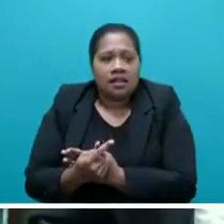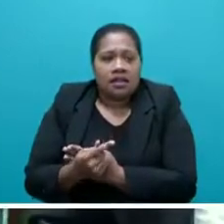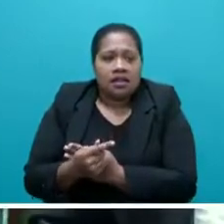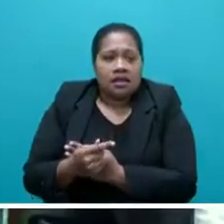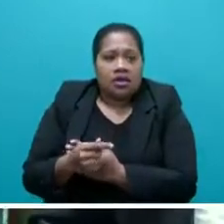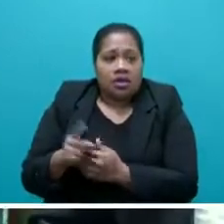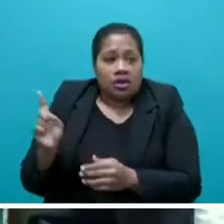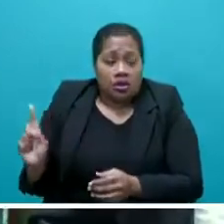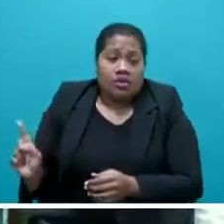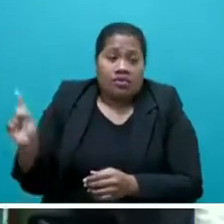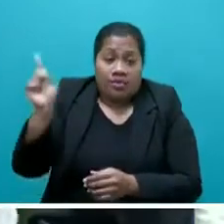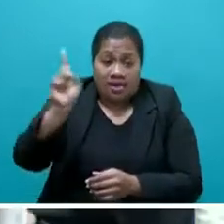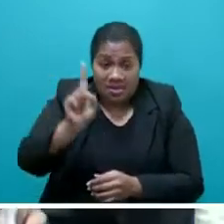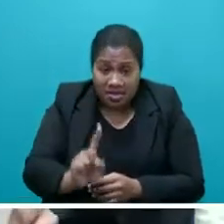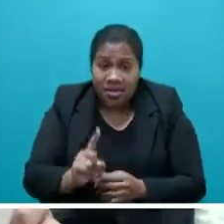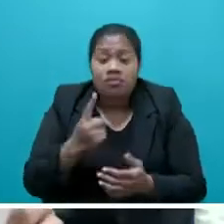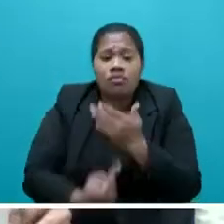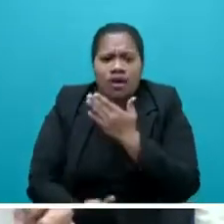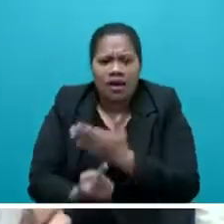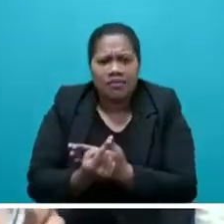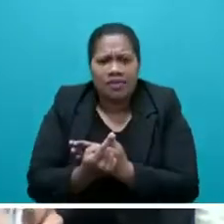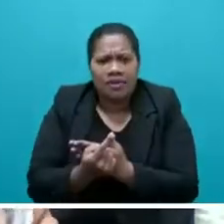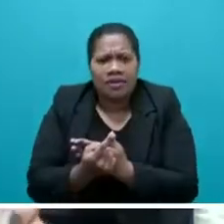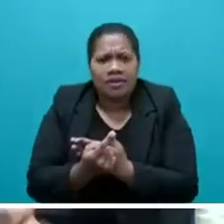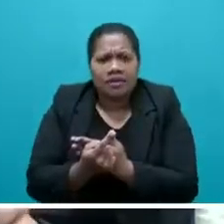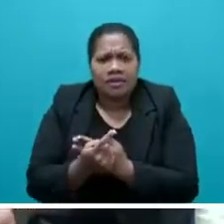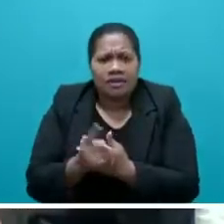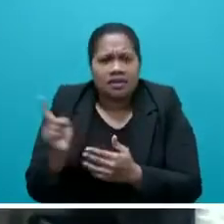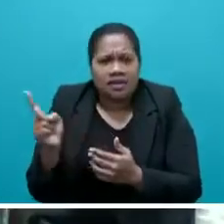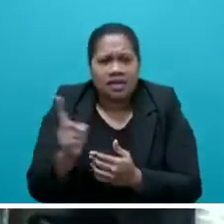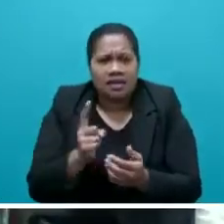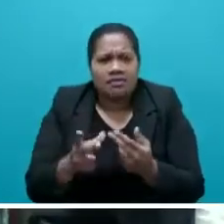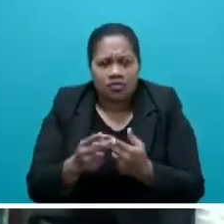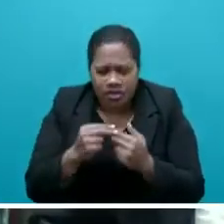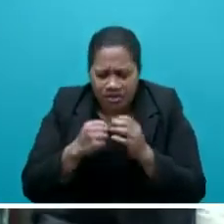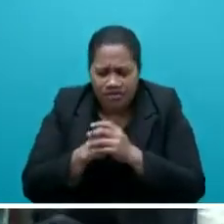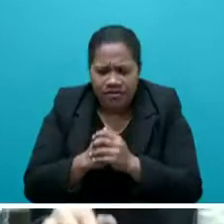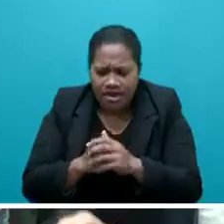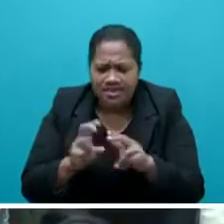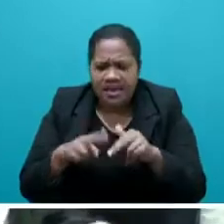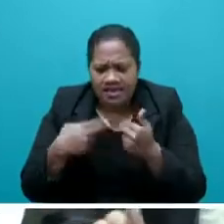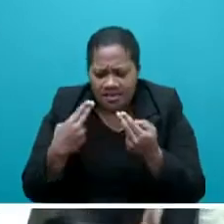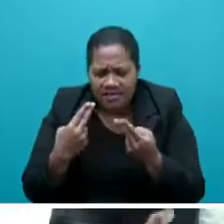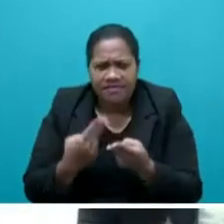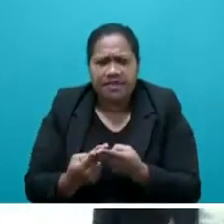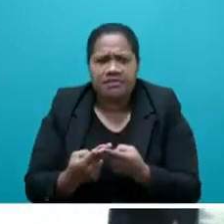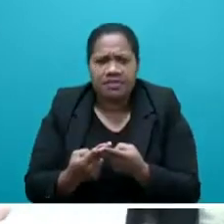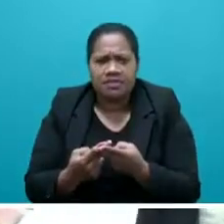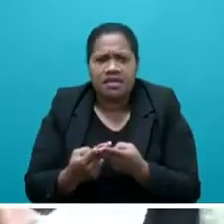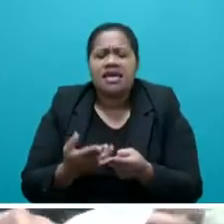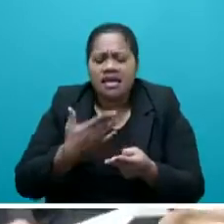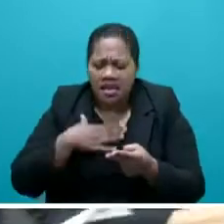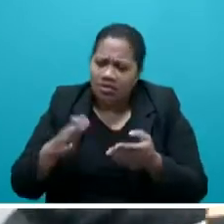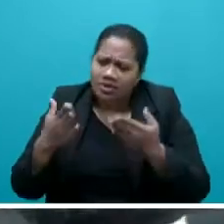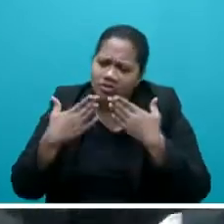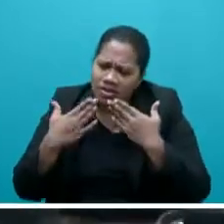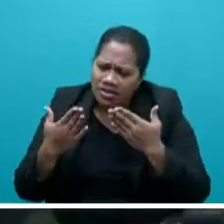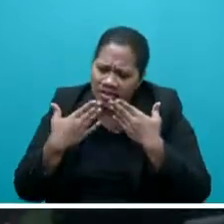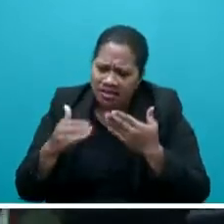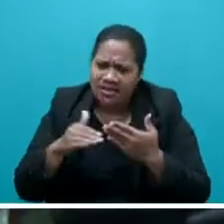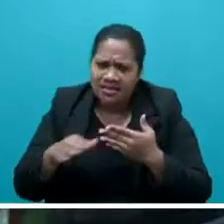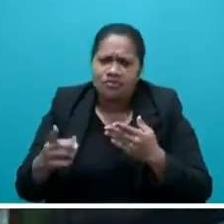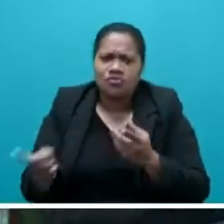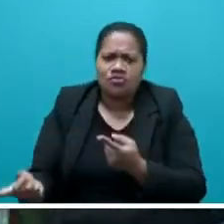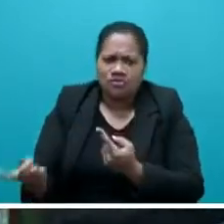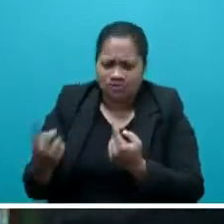ceremony we had when the handing of the plane took place. They turned up with their friends. They turned up with their families, Mr. Speaker, sir. And I want to acknowledge them because they were also